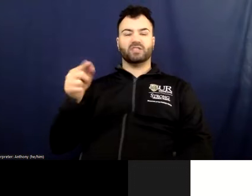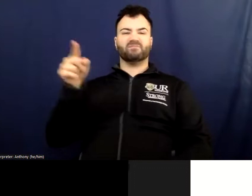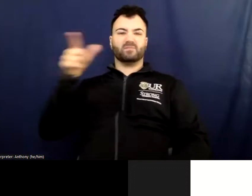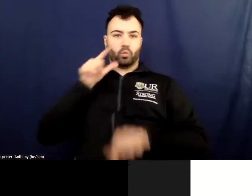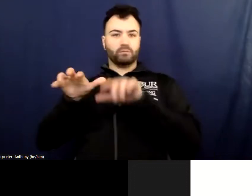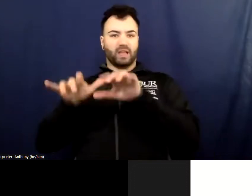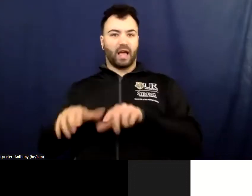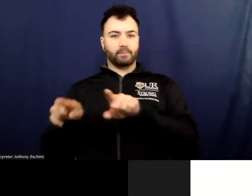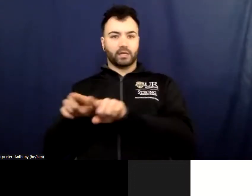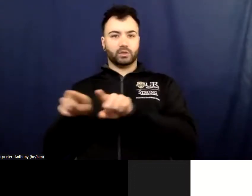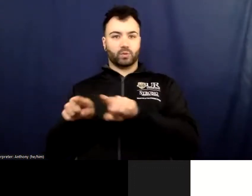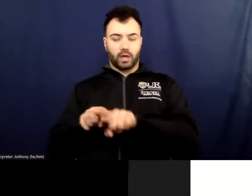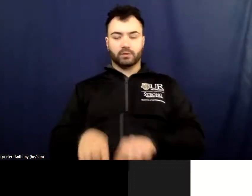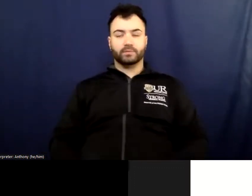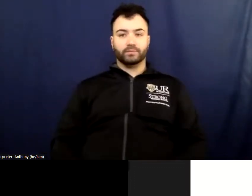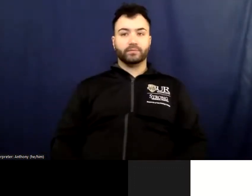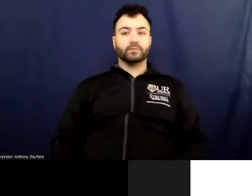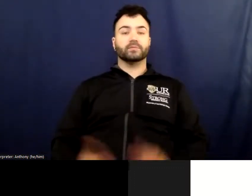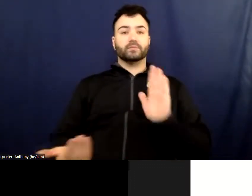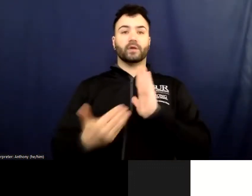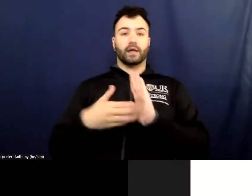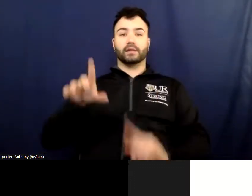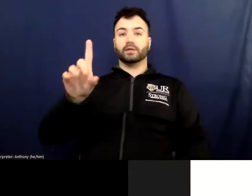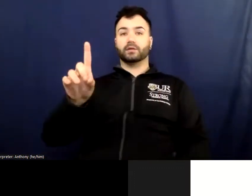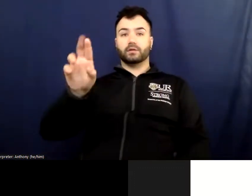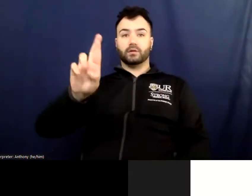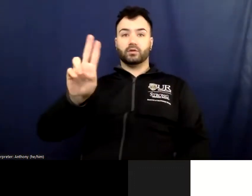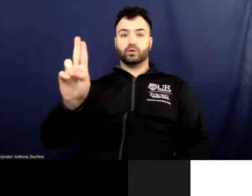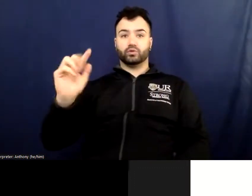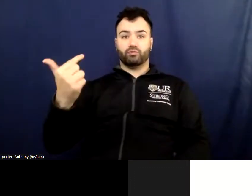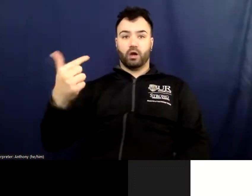Maybe can't find my cursor here, but it's drugpolicy.org.